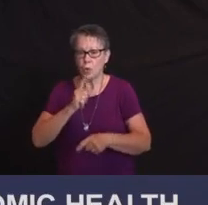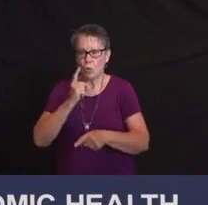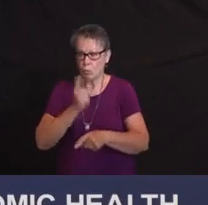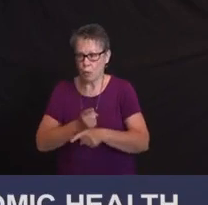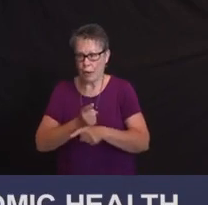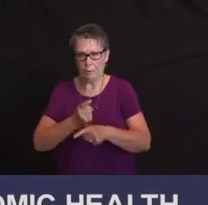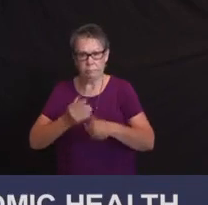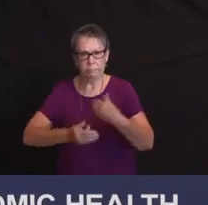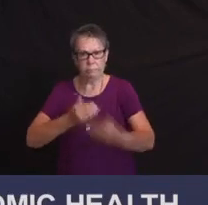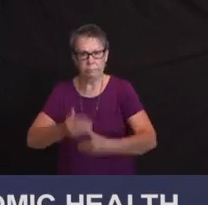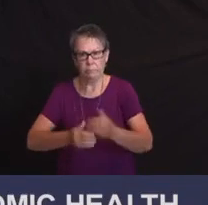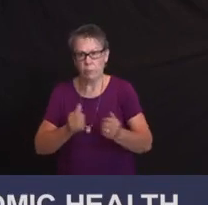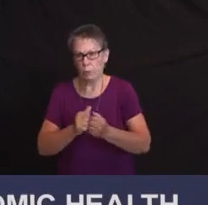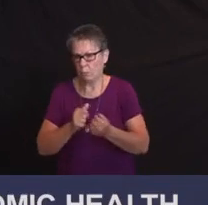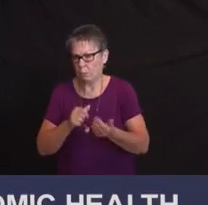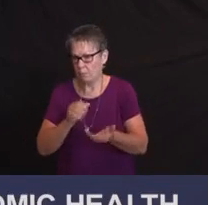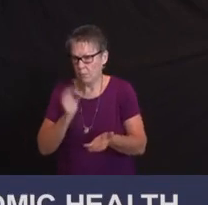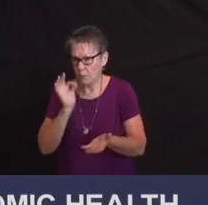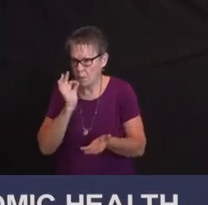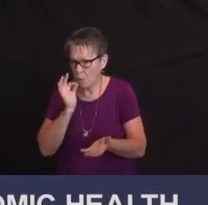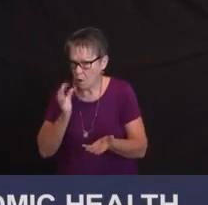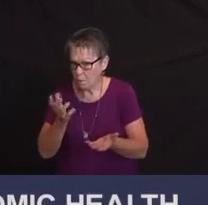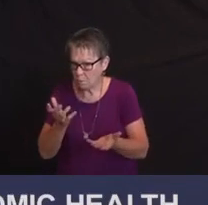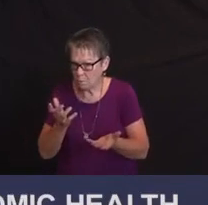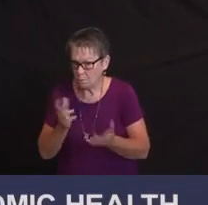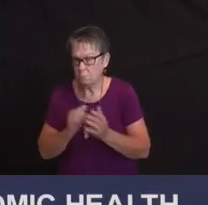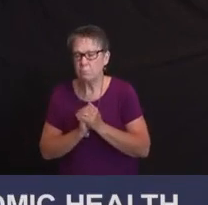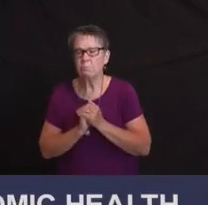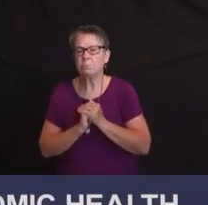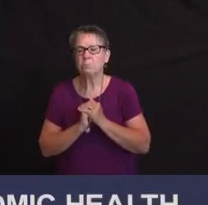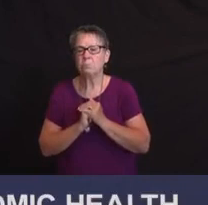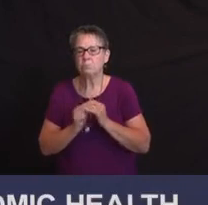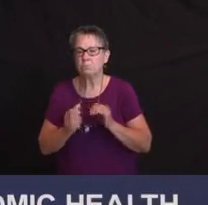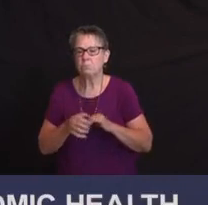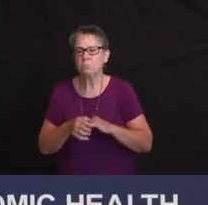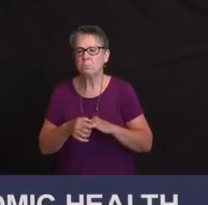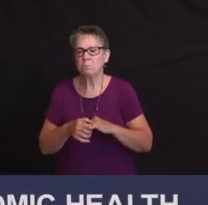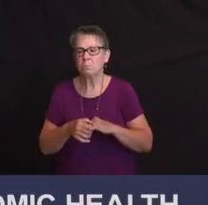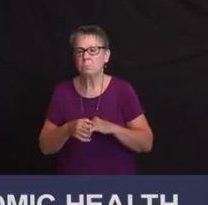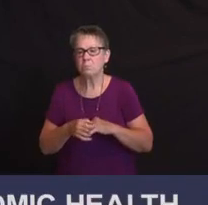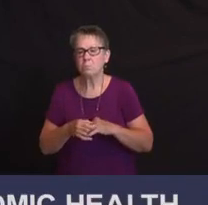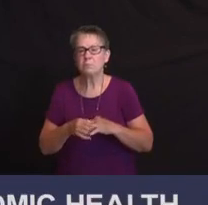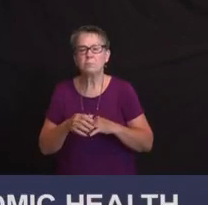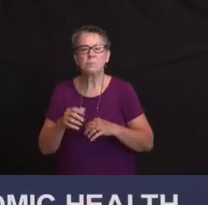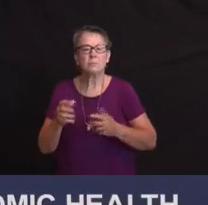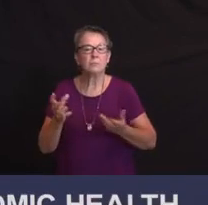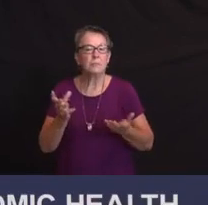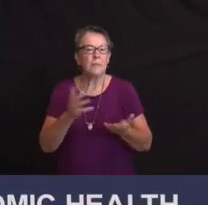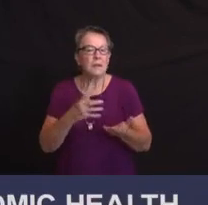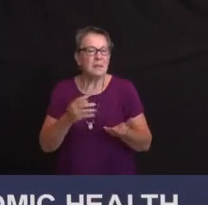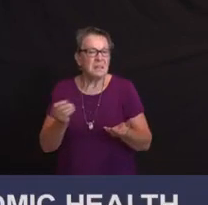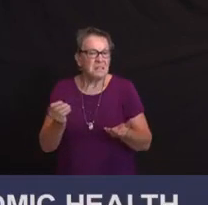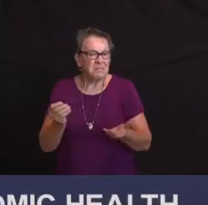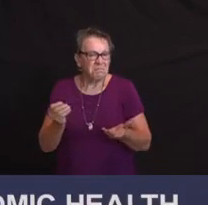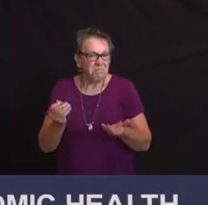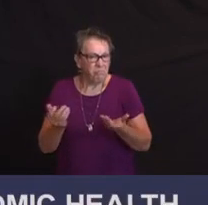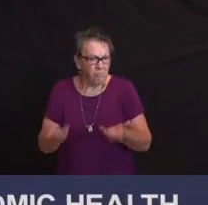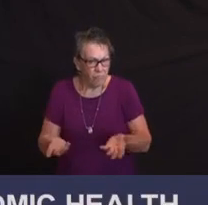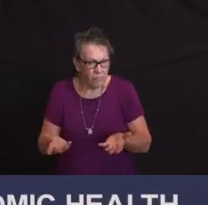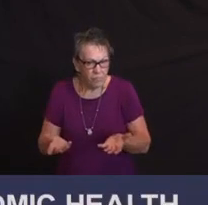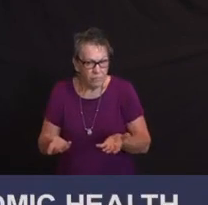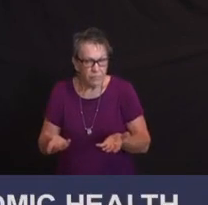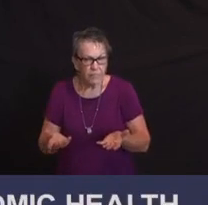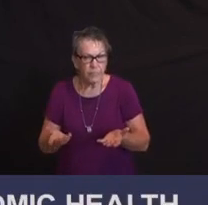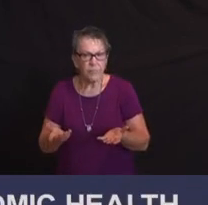but nothing beyond that. Judy, I was going to raise this one as well earlier, given the raging numbers in places. I